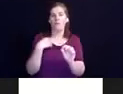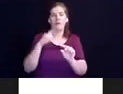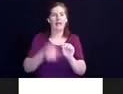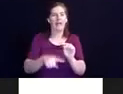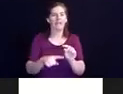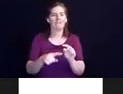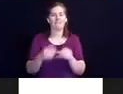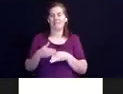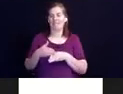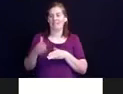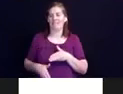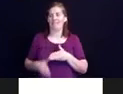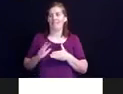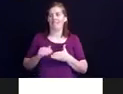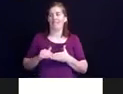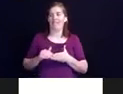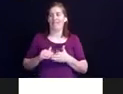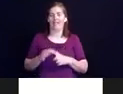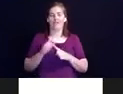in our centers unless we have